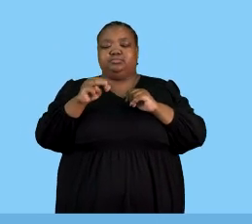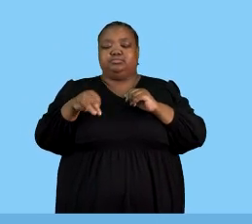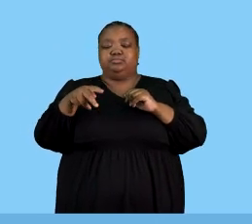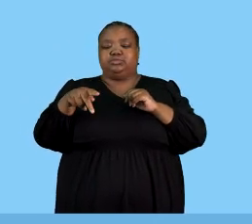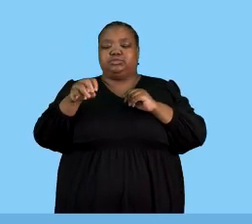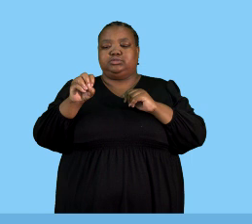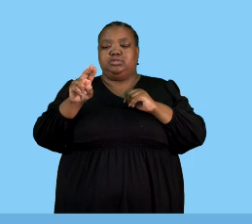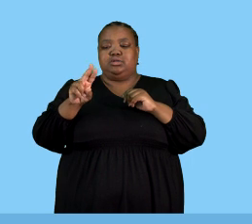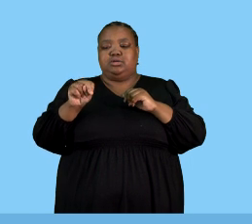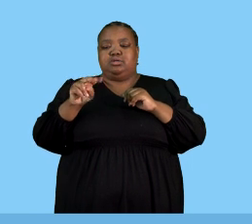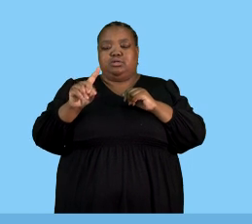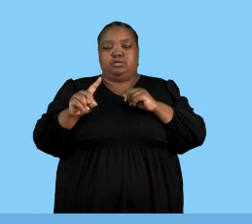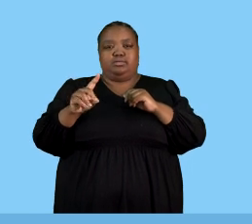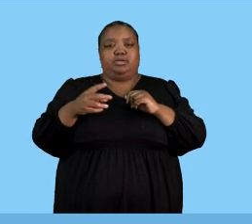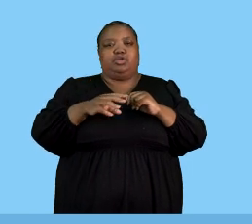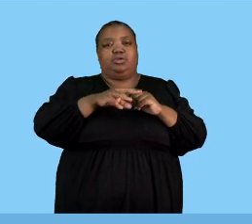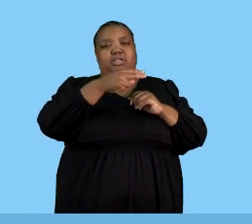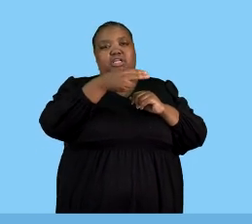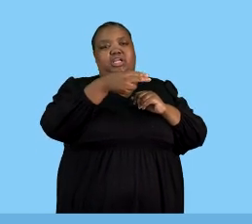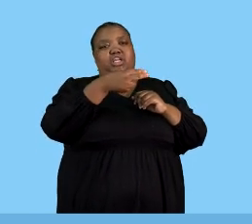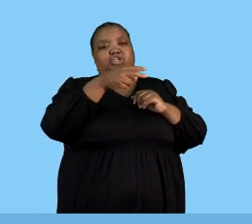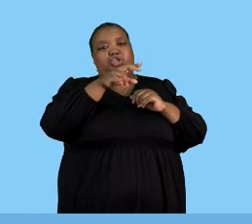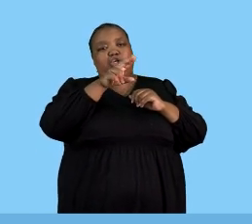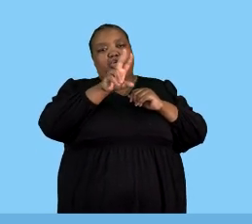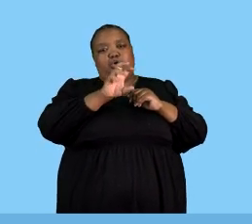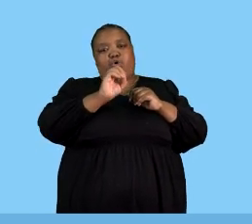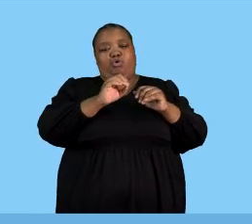if we take a compound H2O, which is your water,